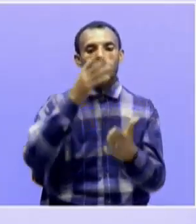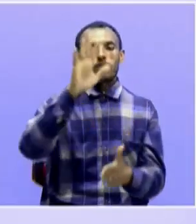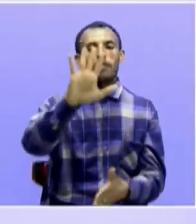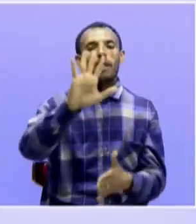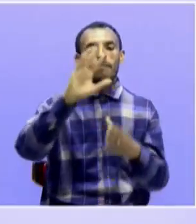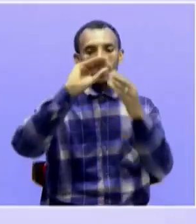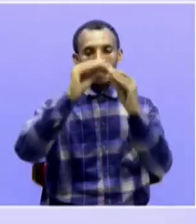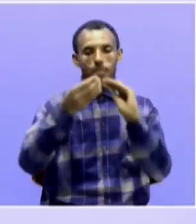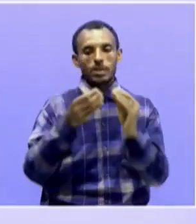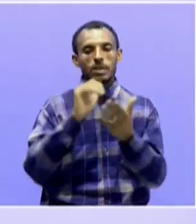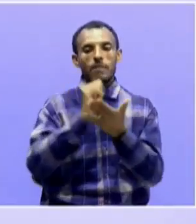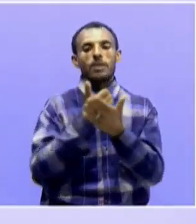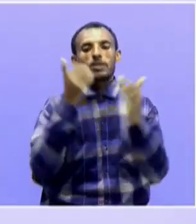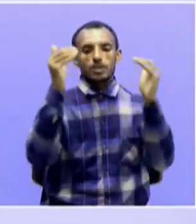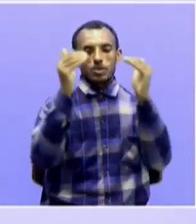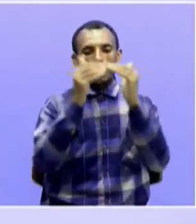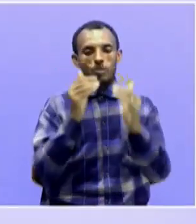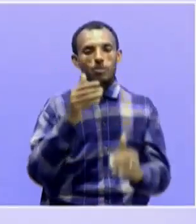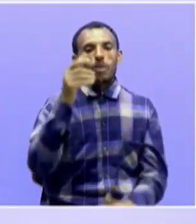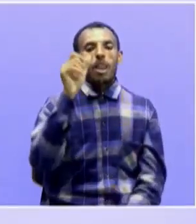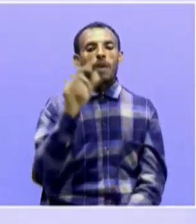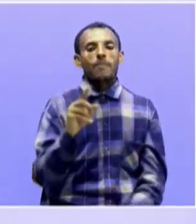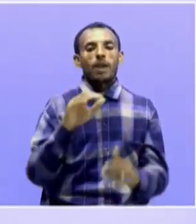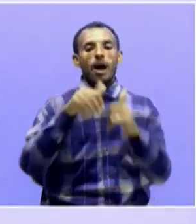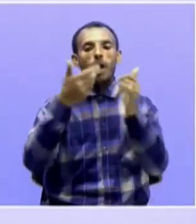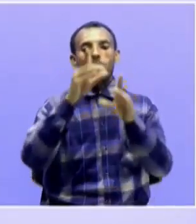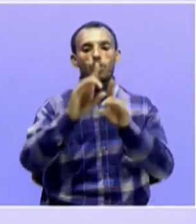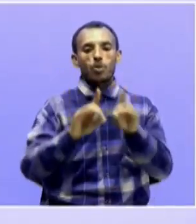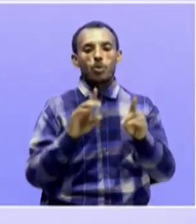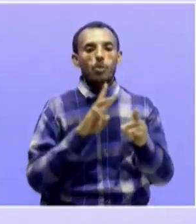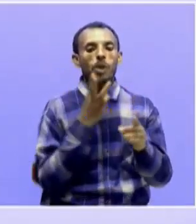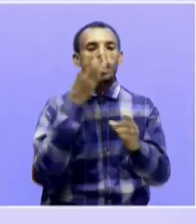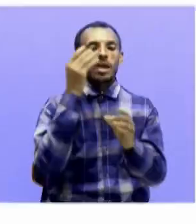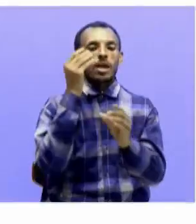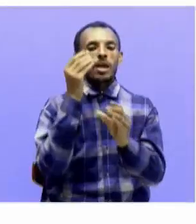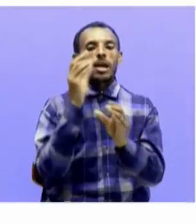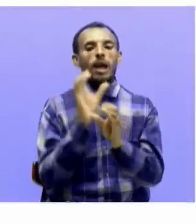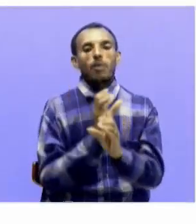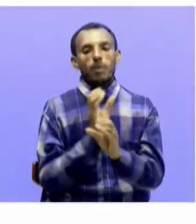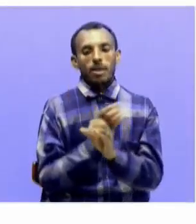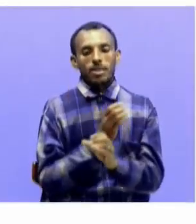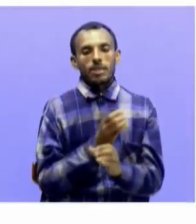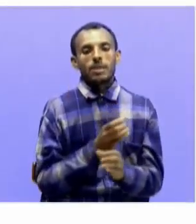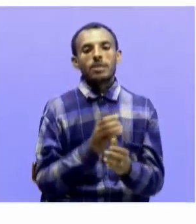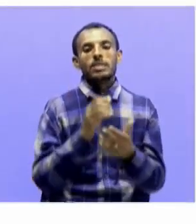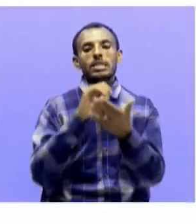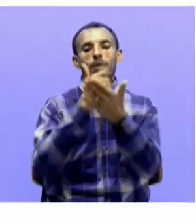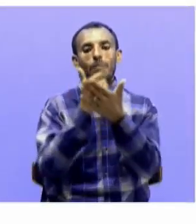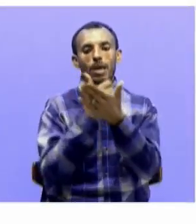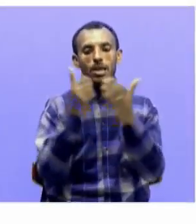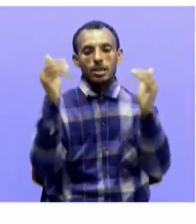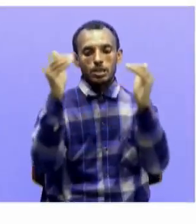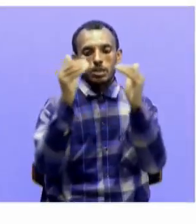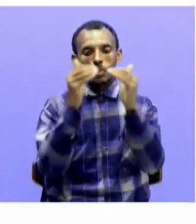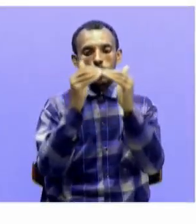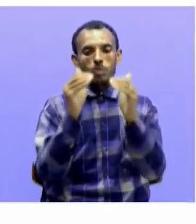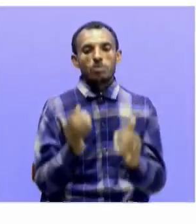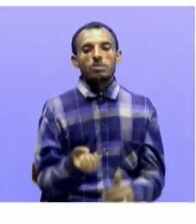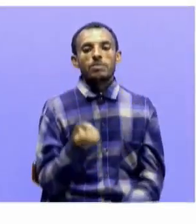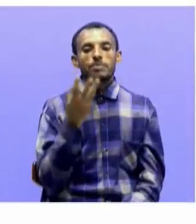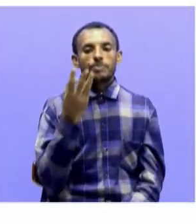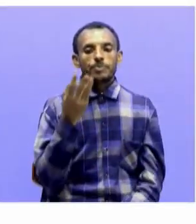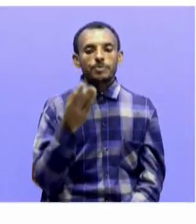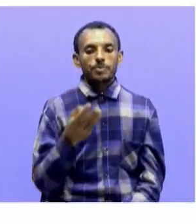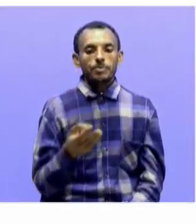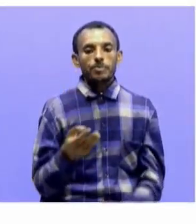given, it's 11. So how do we calculate the average? The average or the mean is given by